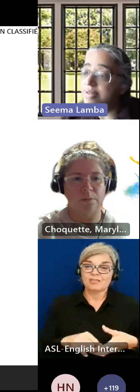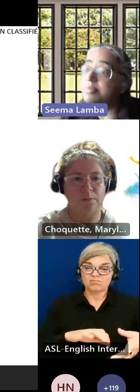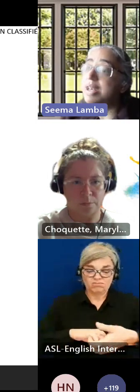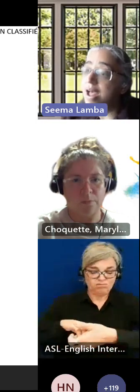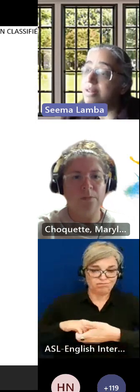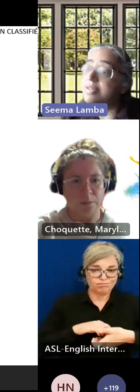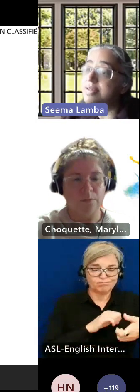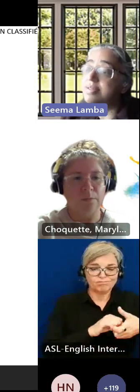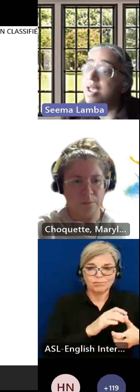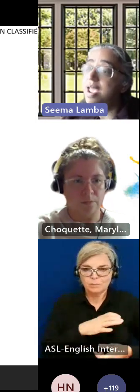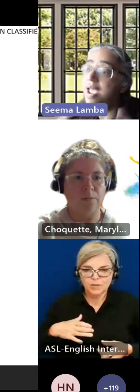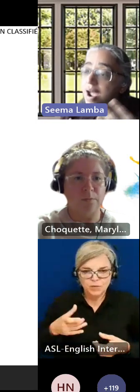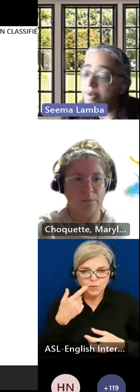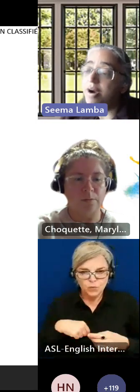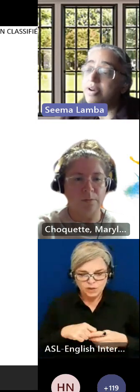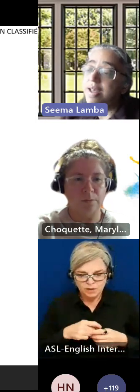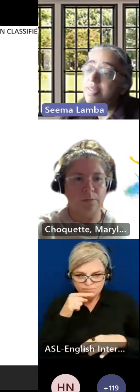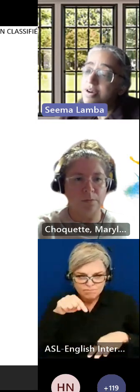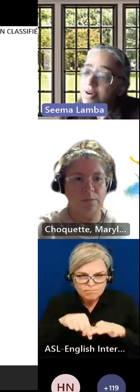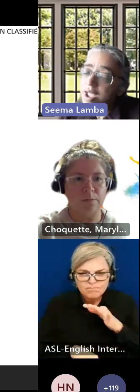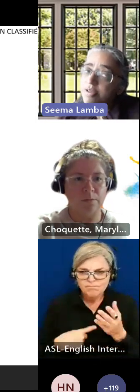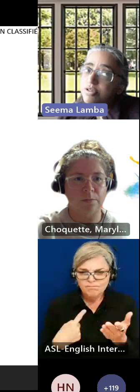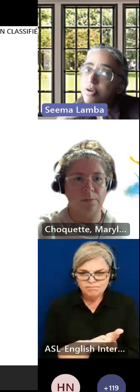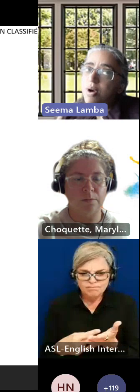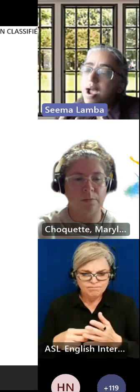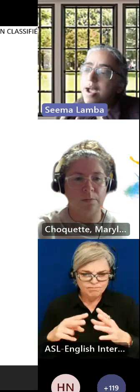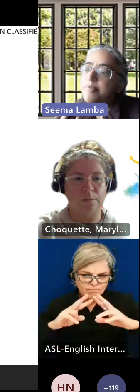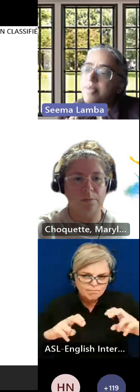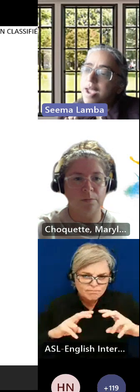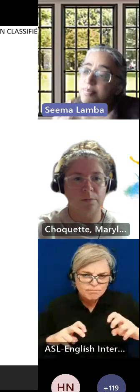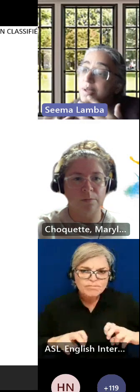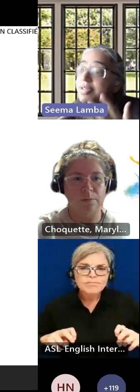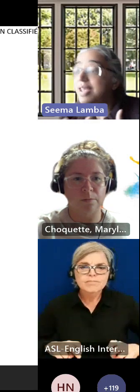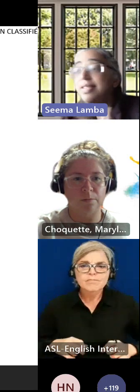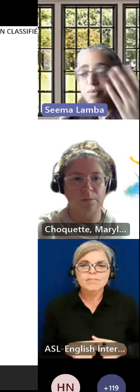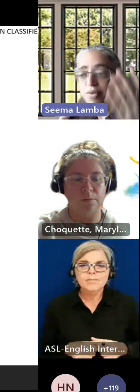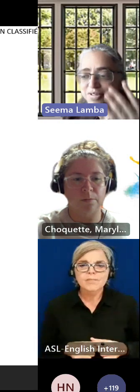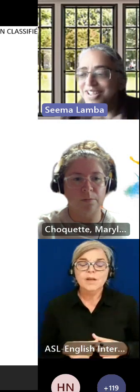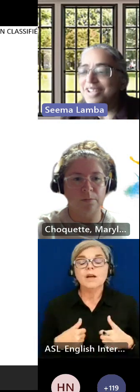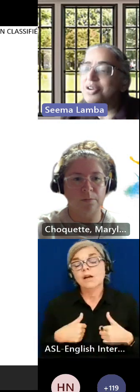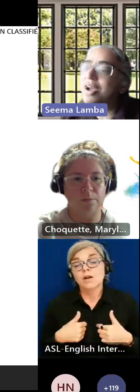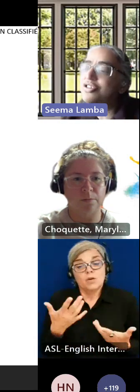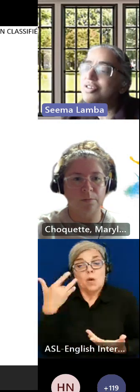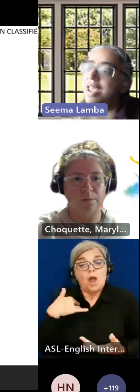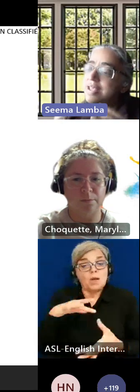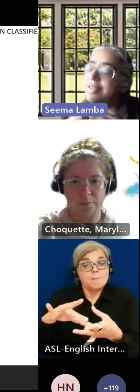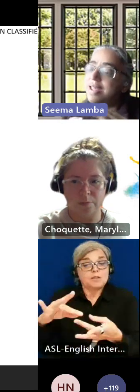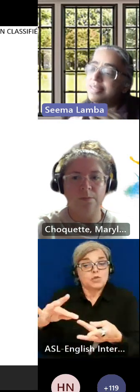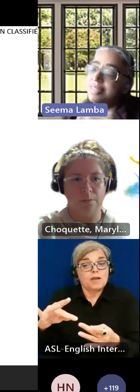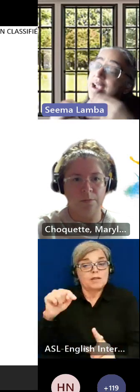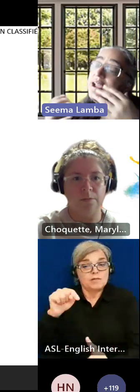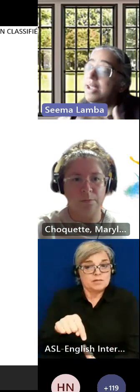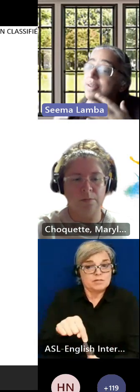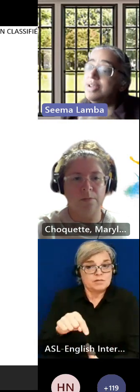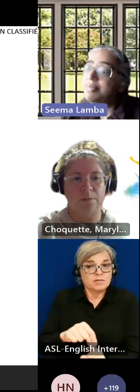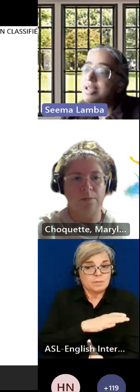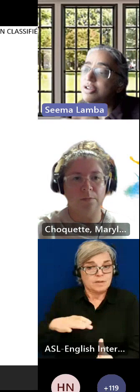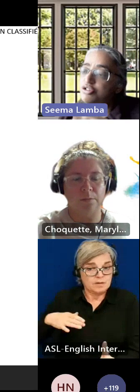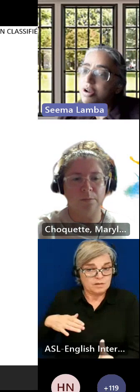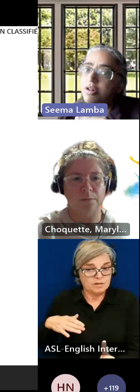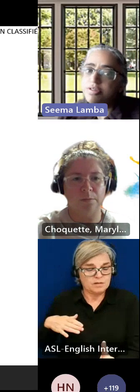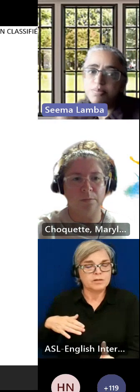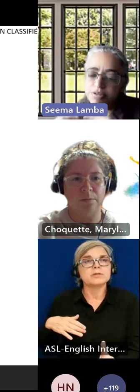detail, and some analysis are done there. So I'm saying that while you're thinking of your questions, is that kind